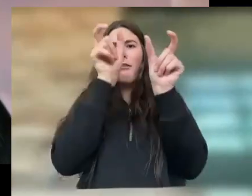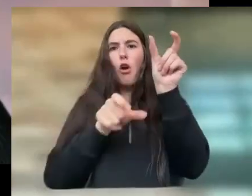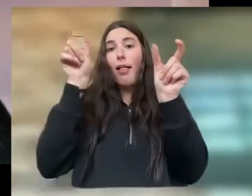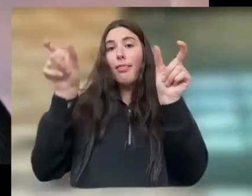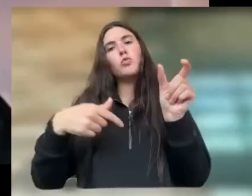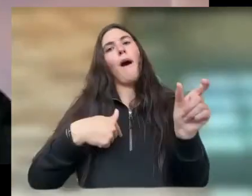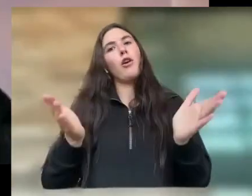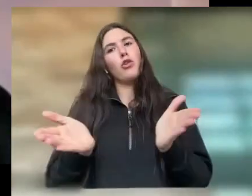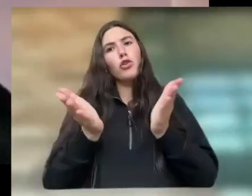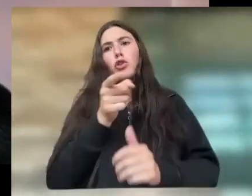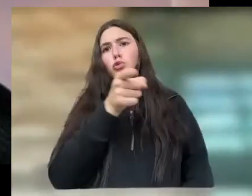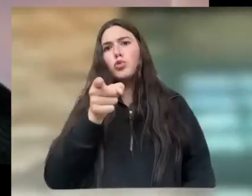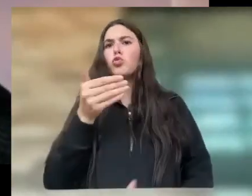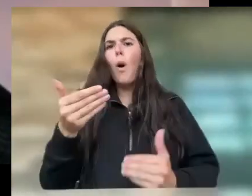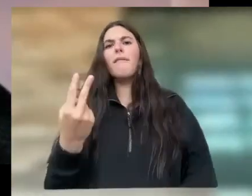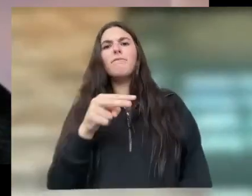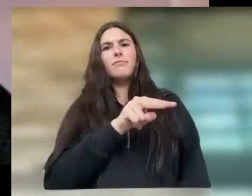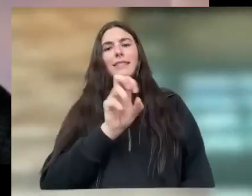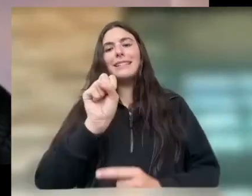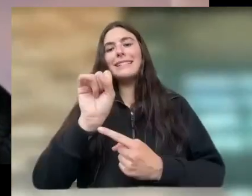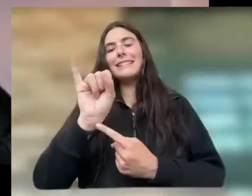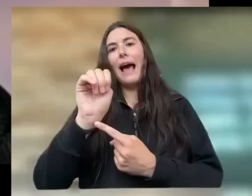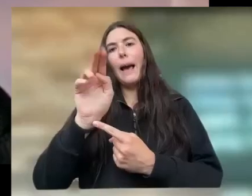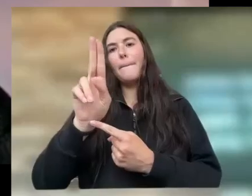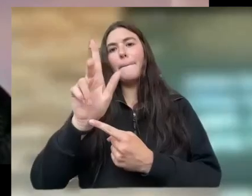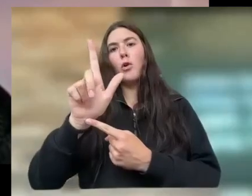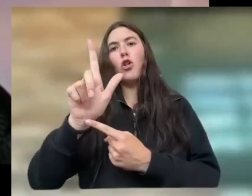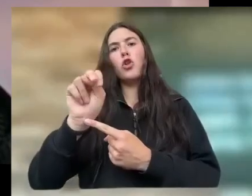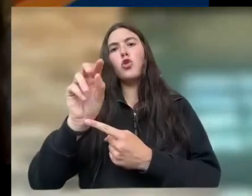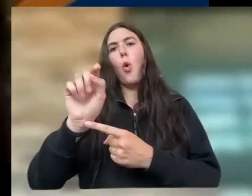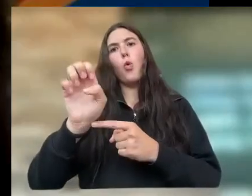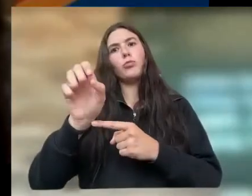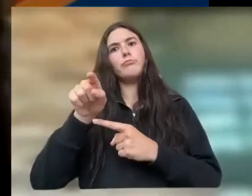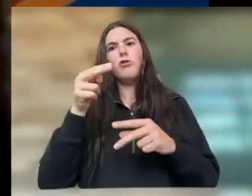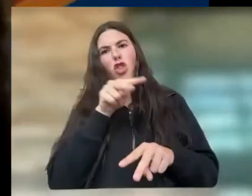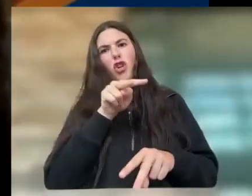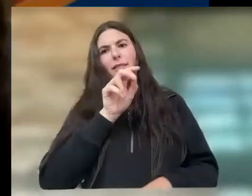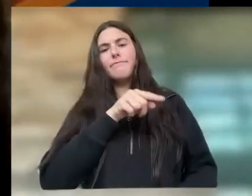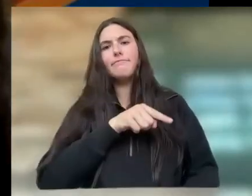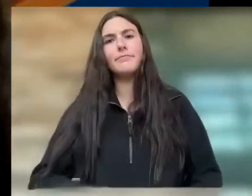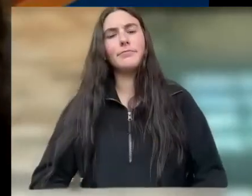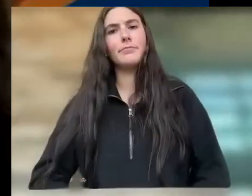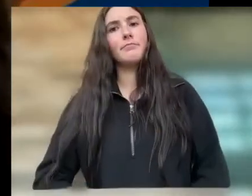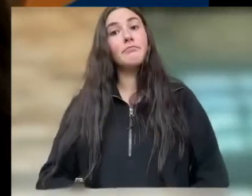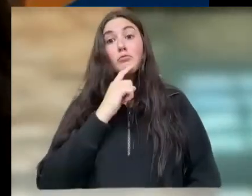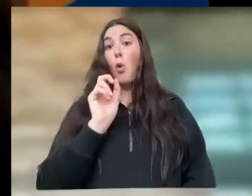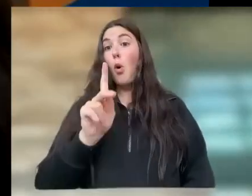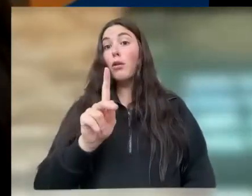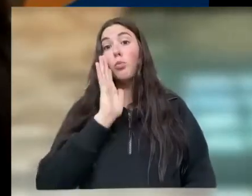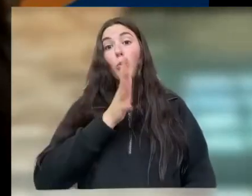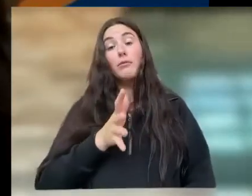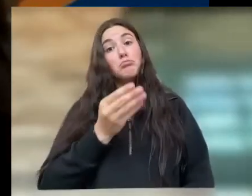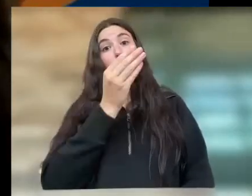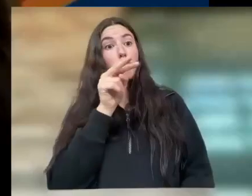would encourage you to check out Simon Note, the consecutive mode capabilities. Okay, we will make note of that. Another